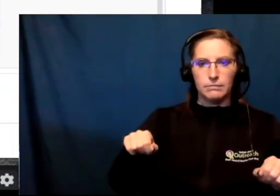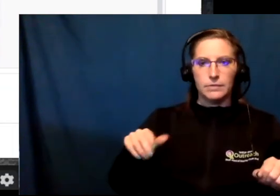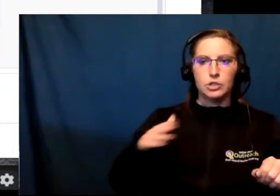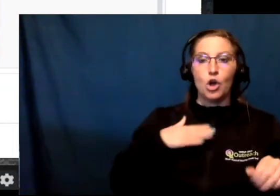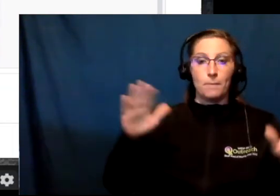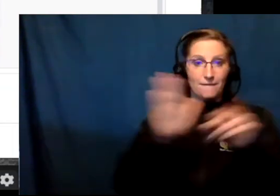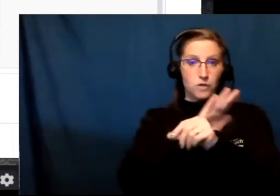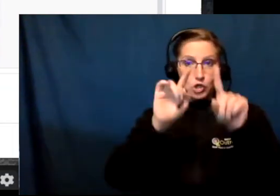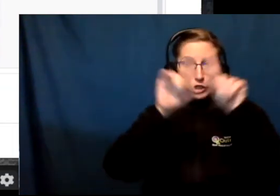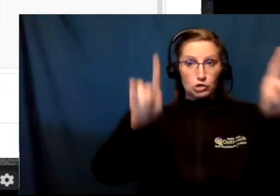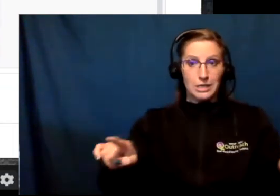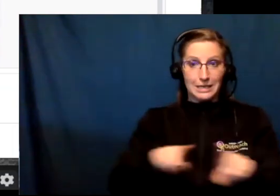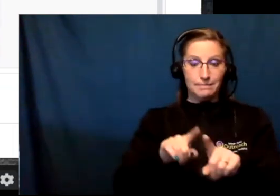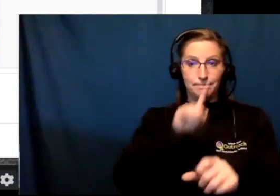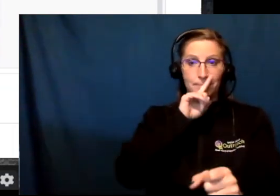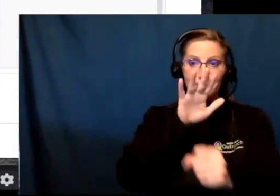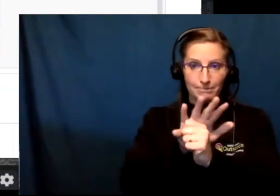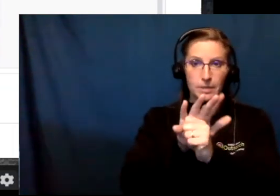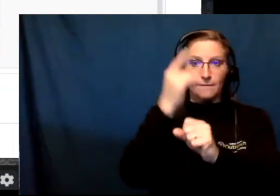whole screen dedicated to